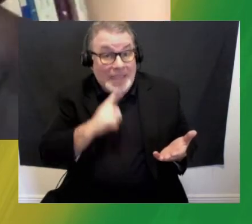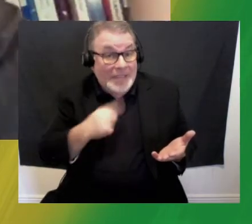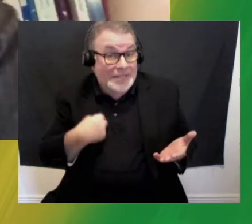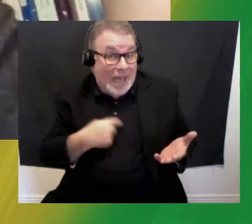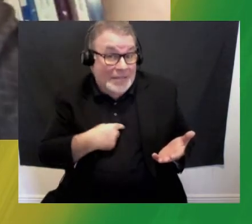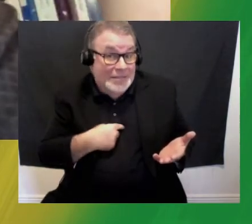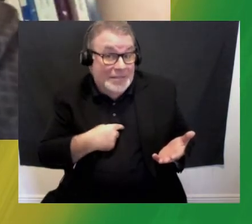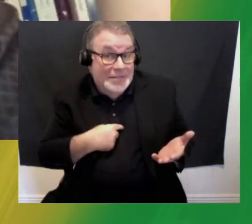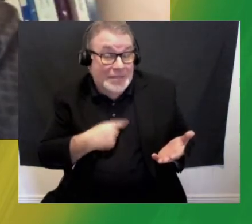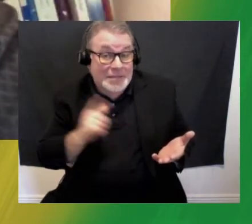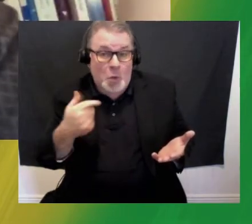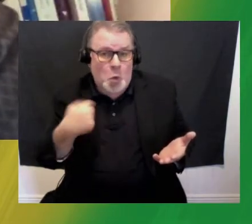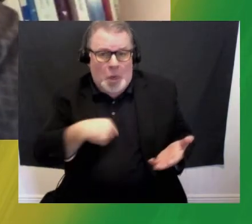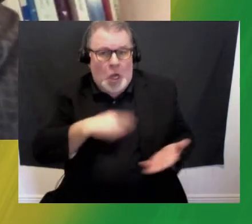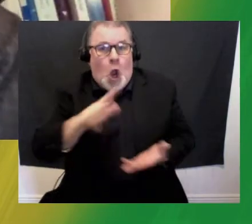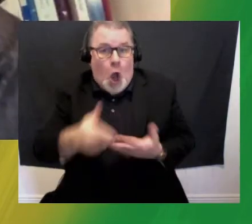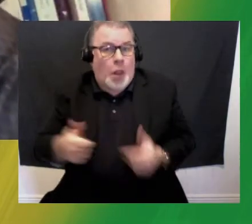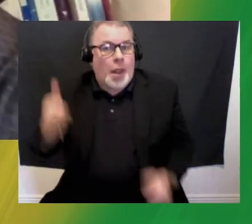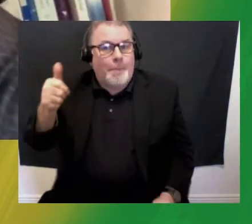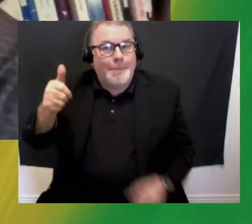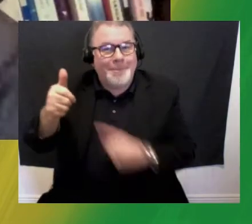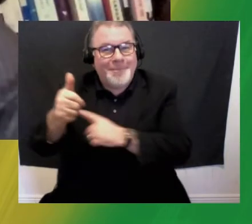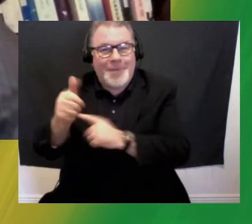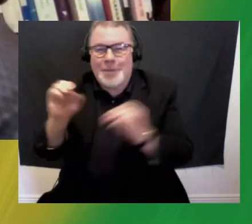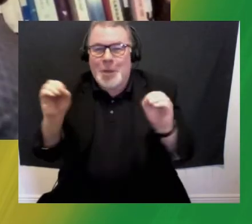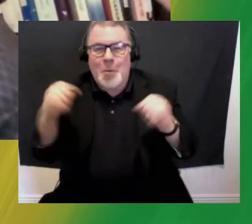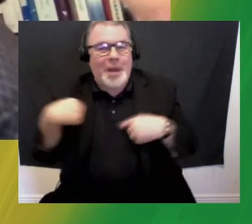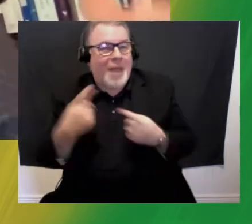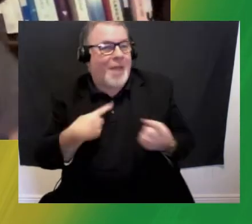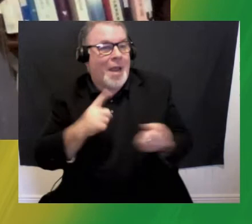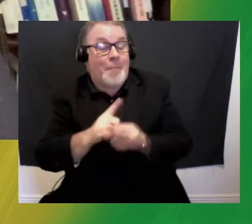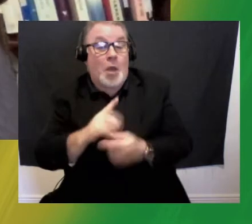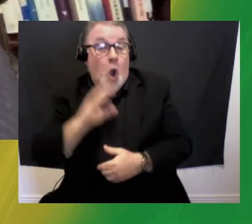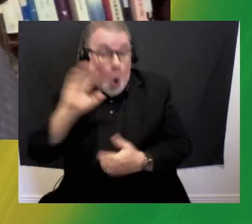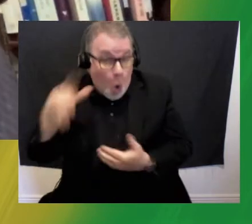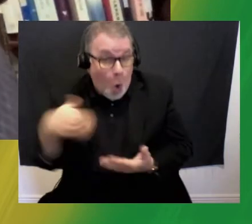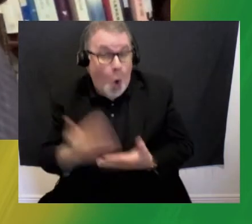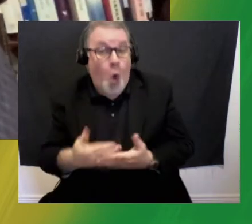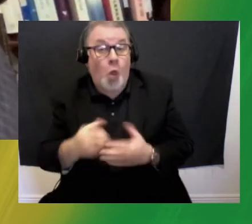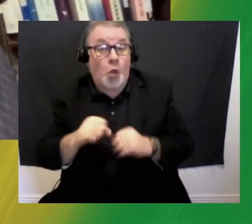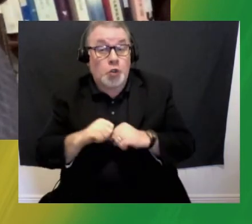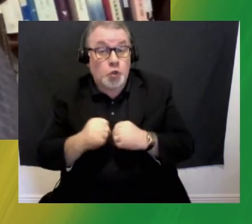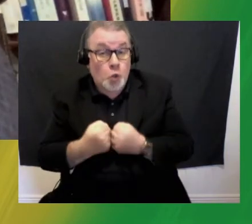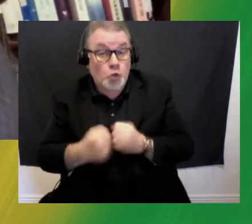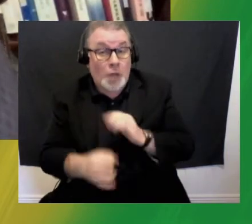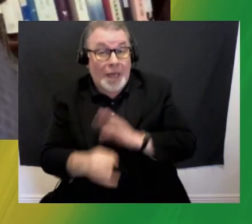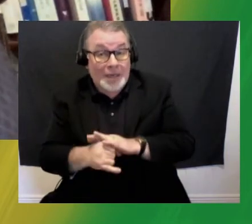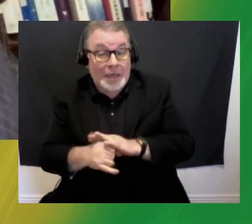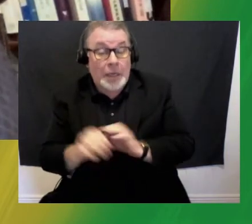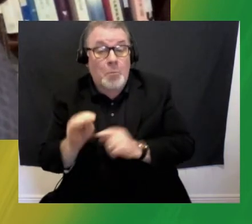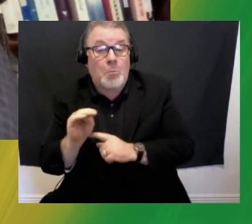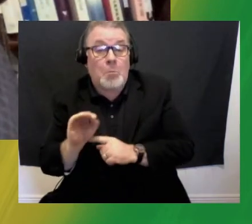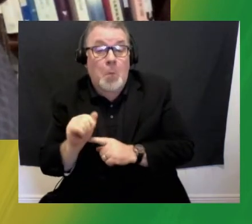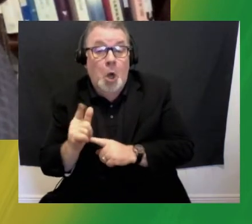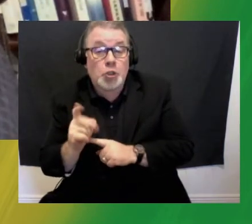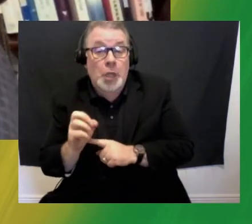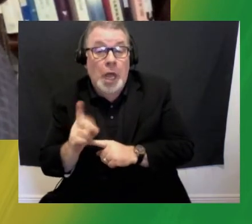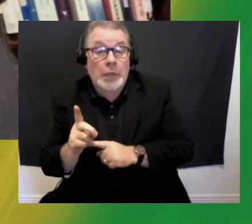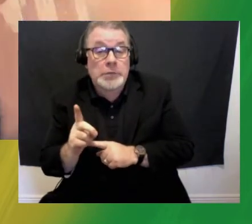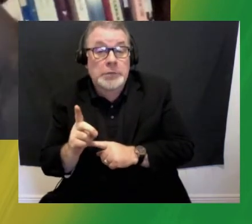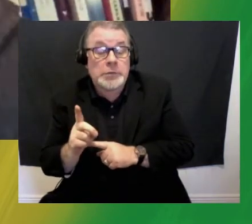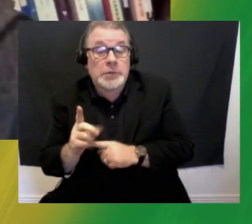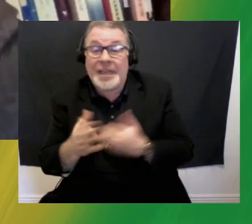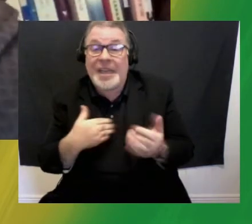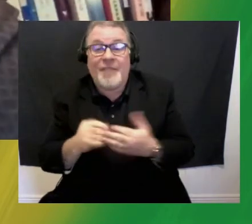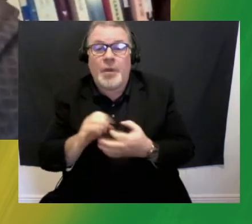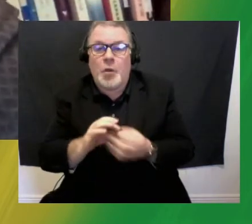we're all up, right? There's nobody I've ever met that all of their social identities are marginalized. Like, even if you're marginalized around race,